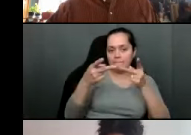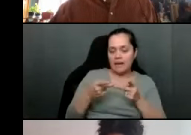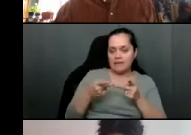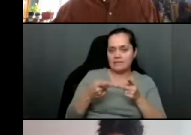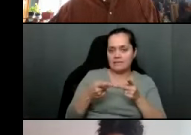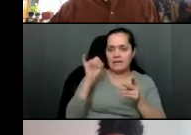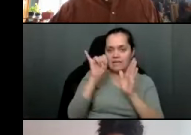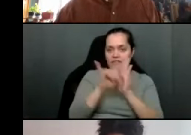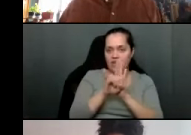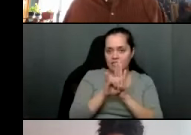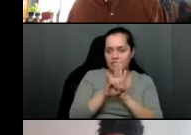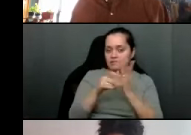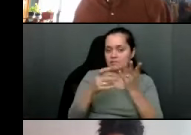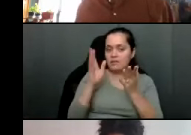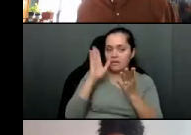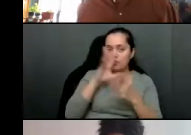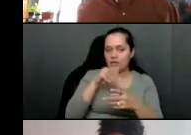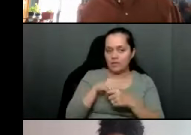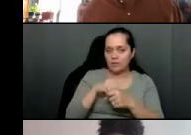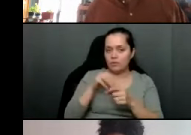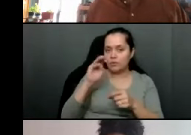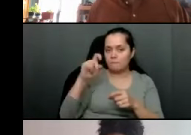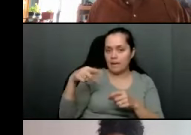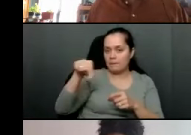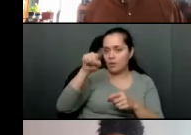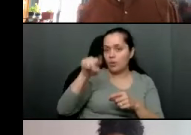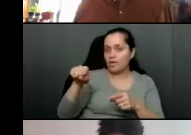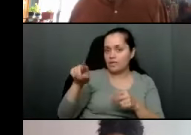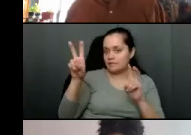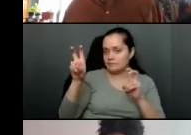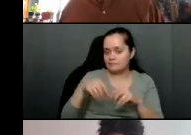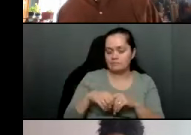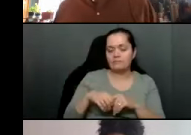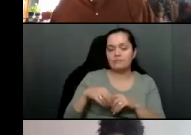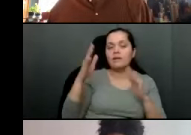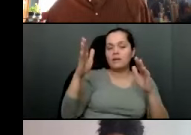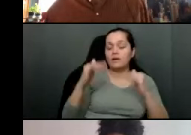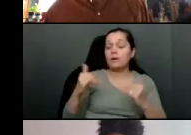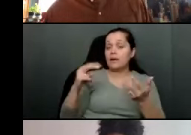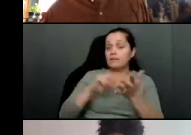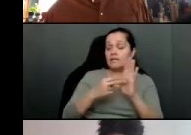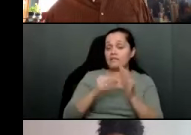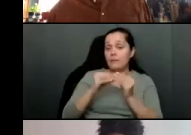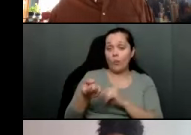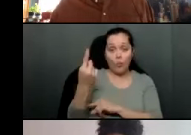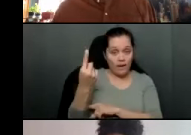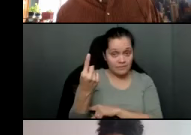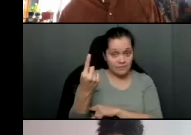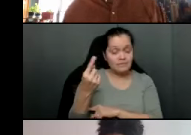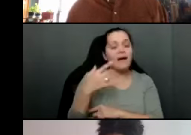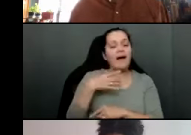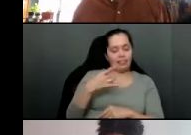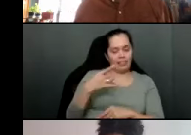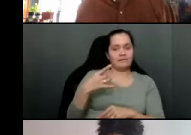It was going to include map quizzes. All right, but definition number one I do